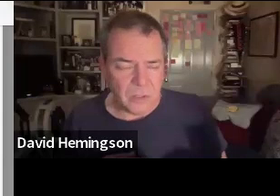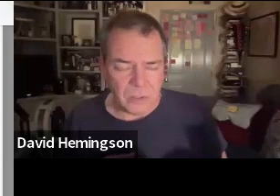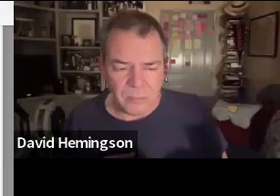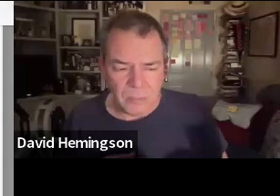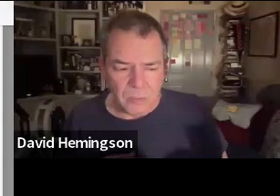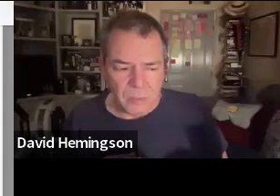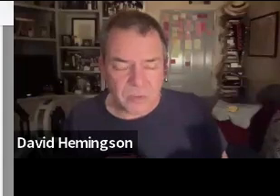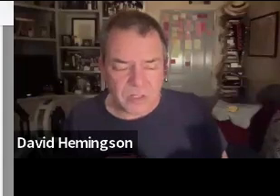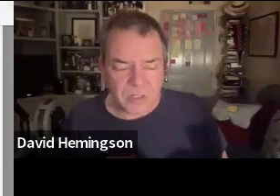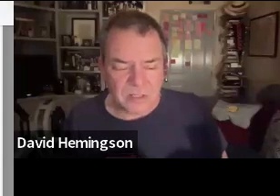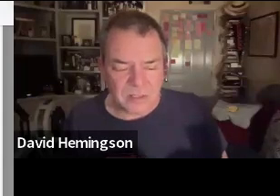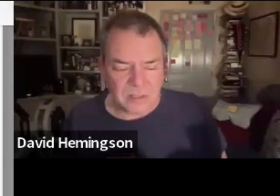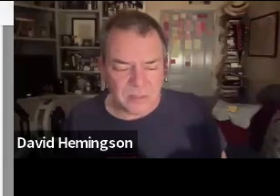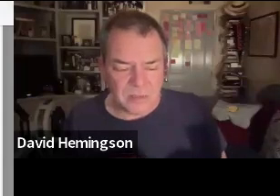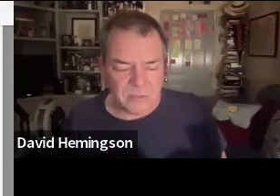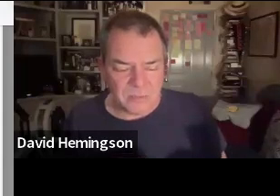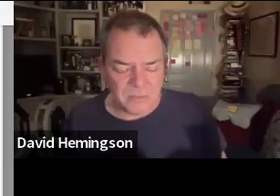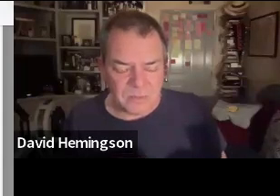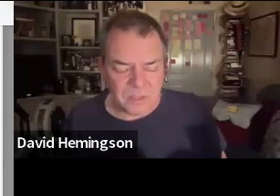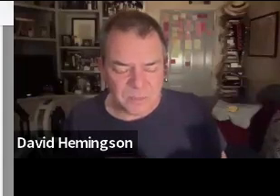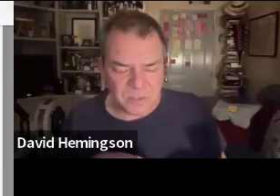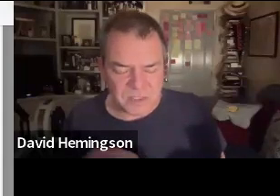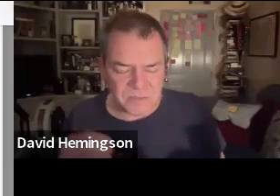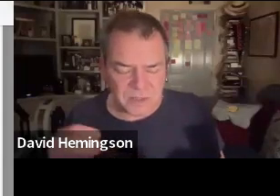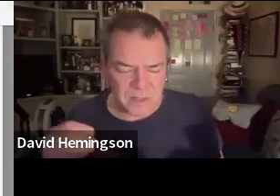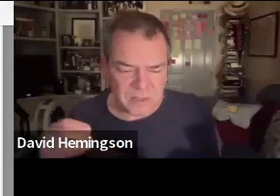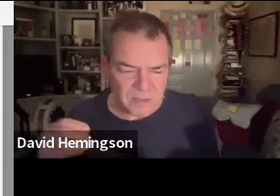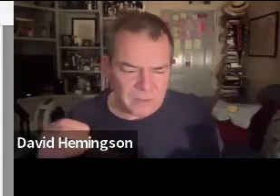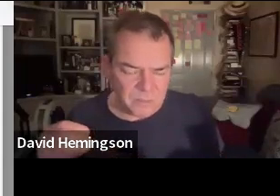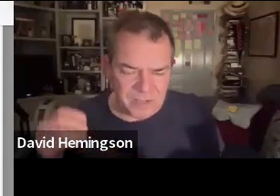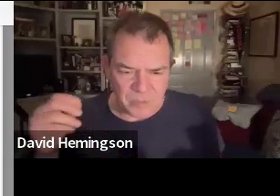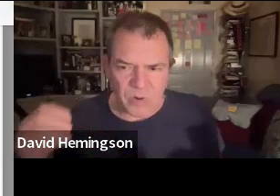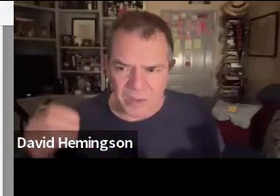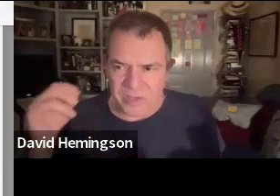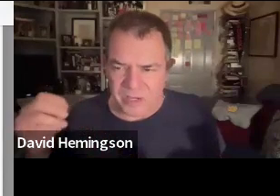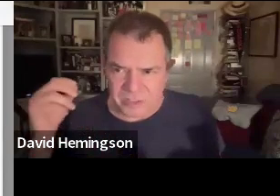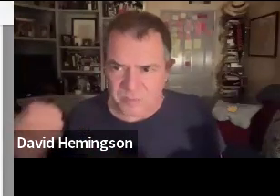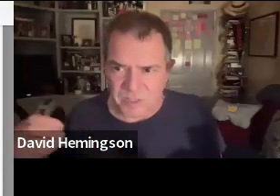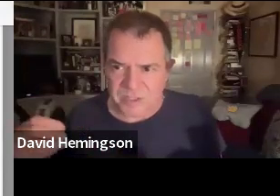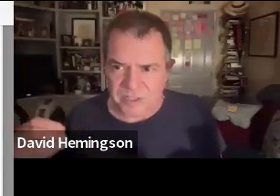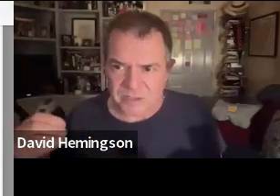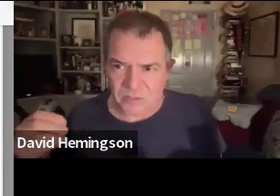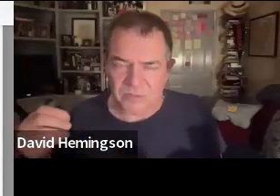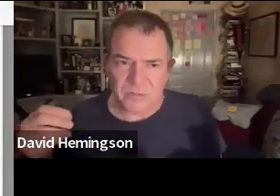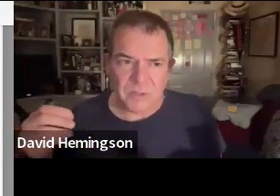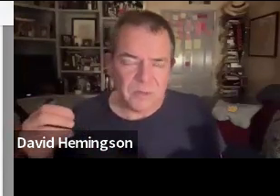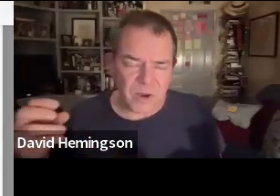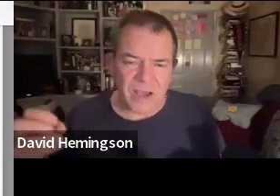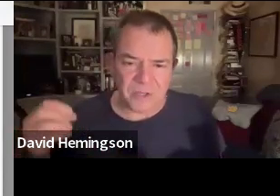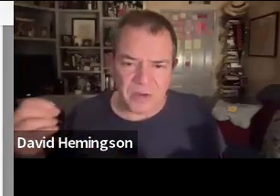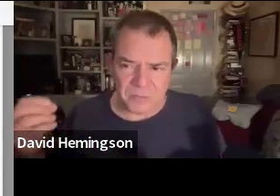And so I just, his specific patois, the way he actually speaks, is sort